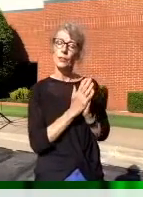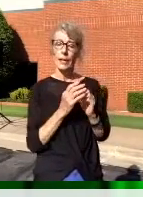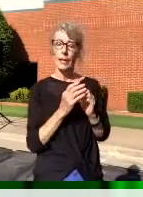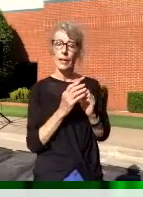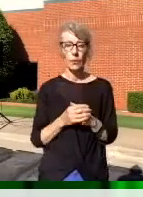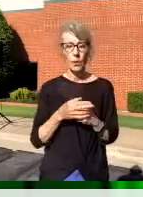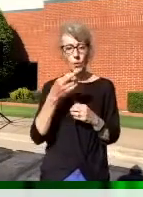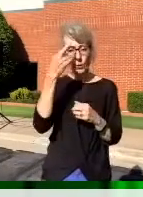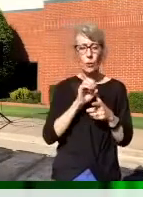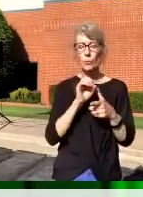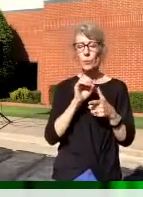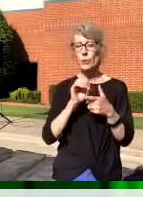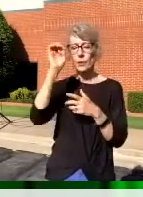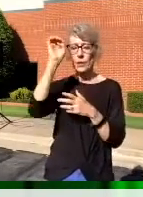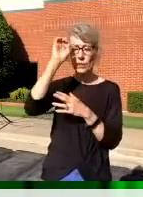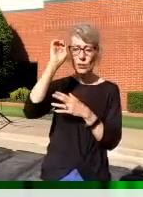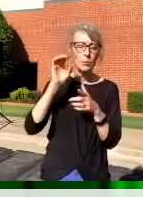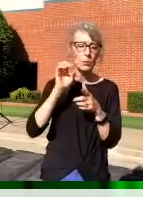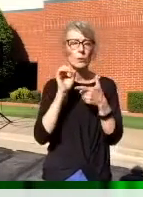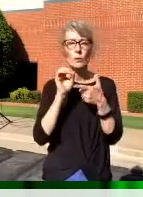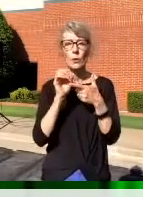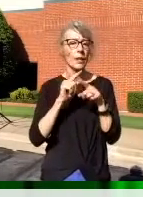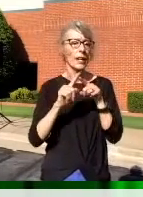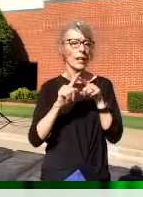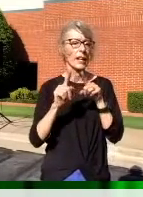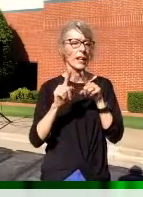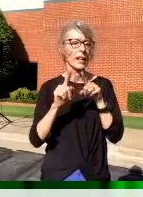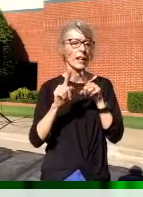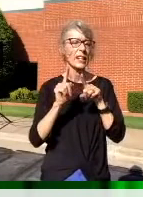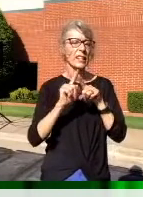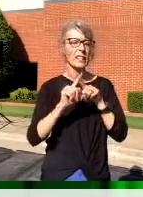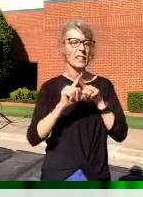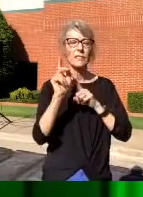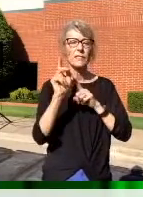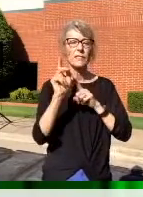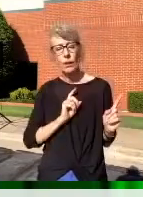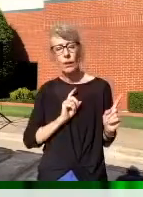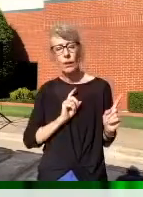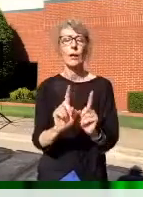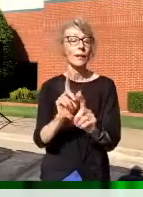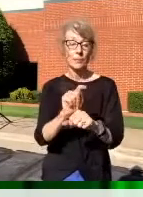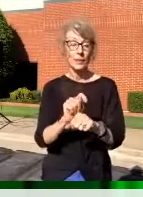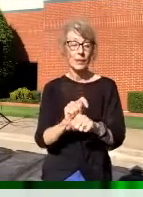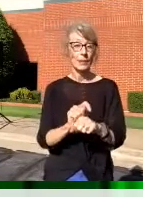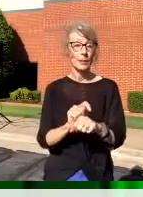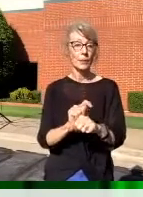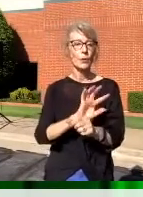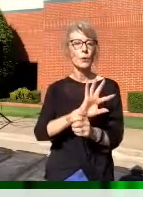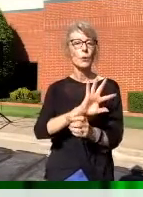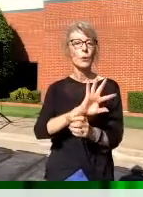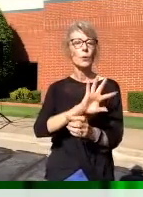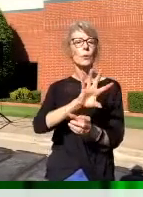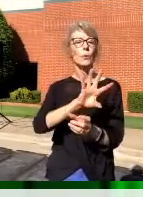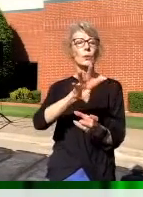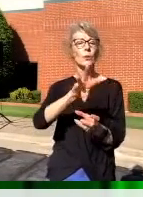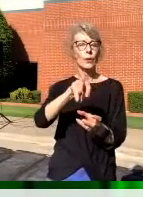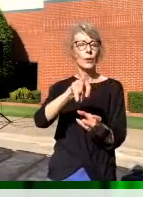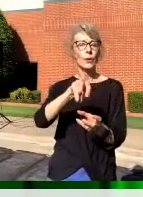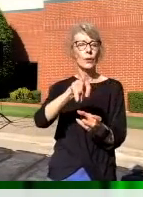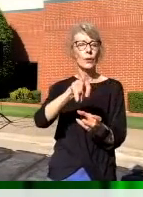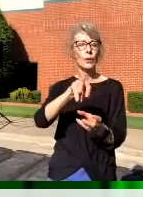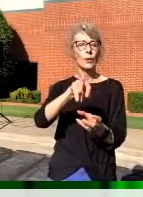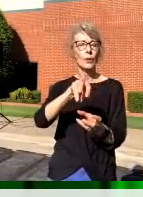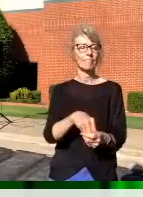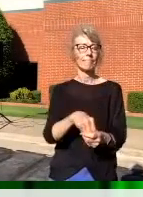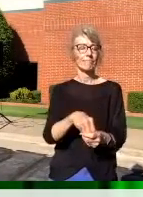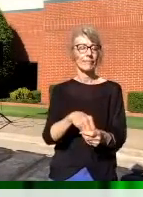the Amalekites, heaven forbid, come to the temple? We're going to include them. That's the fifth